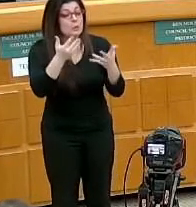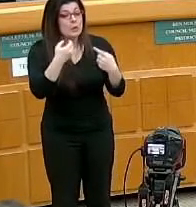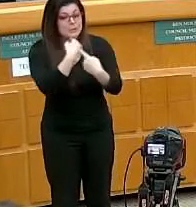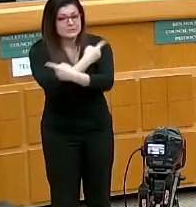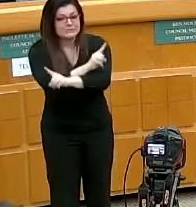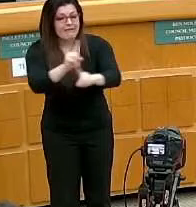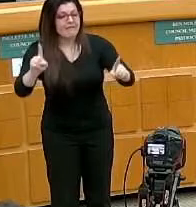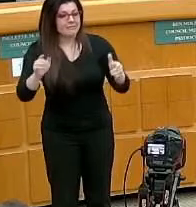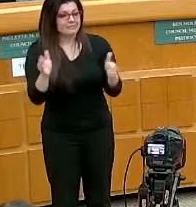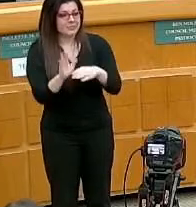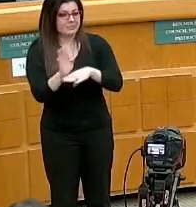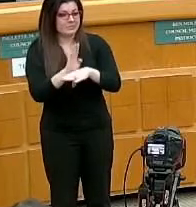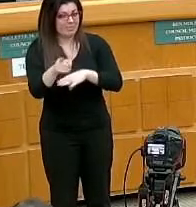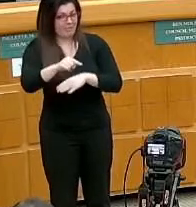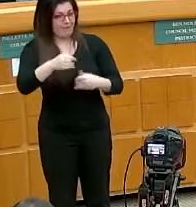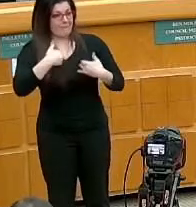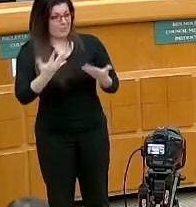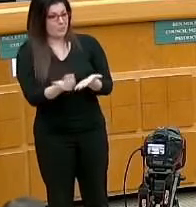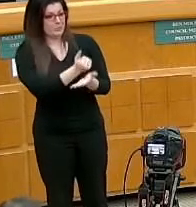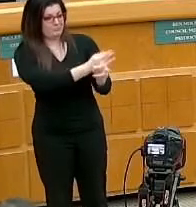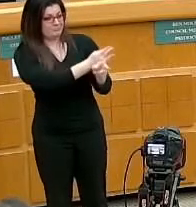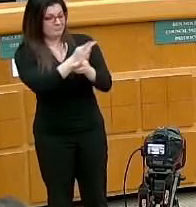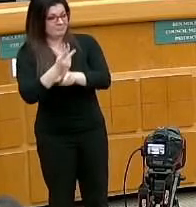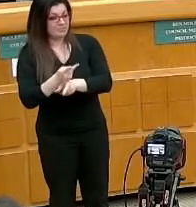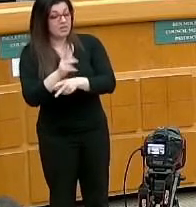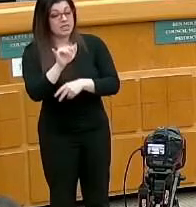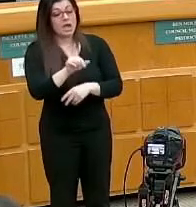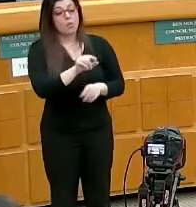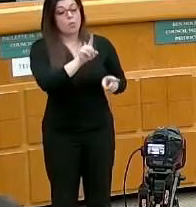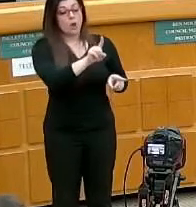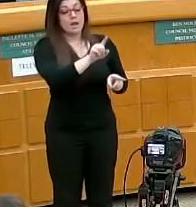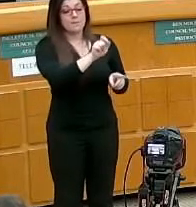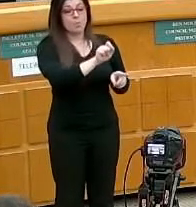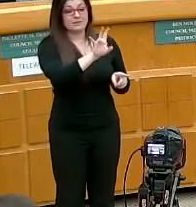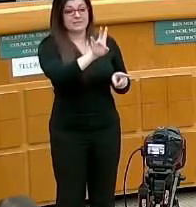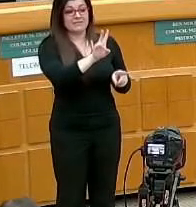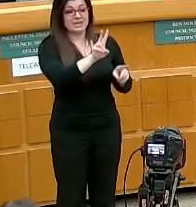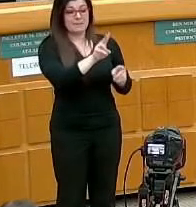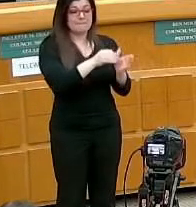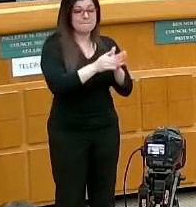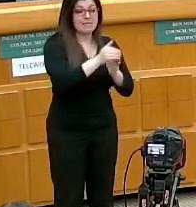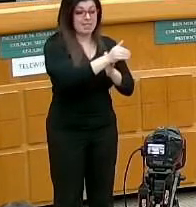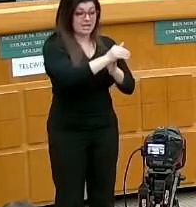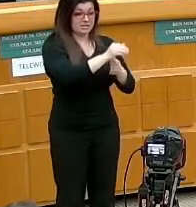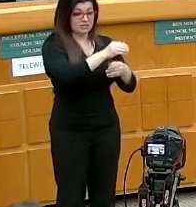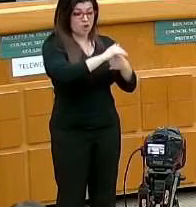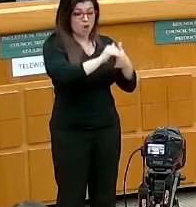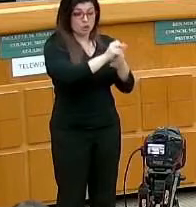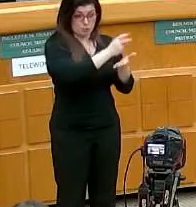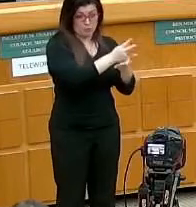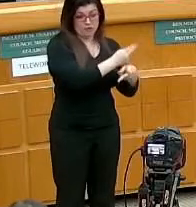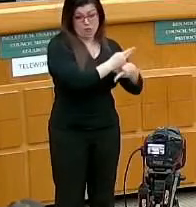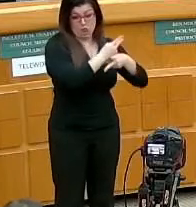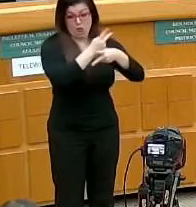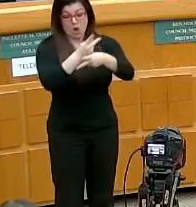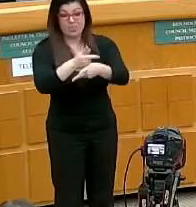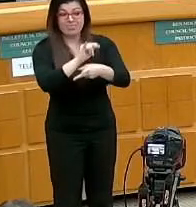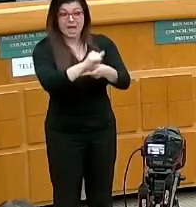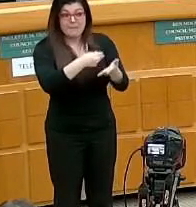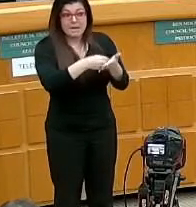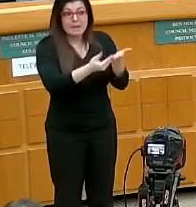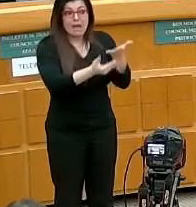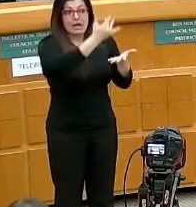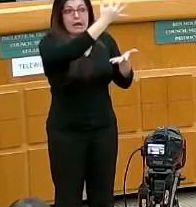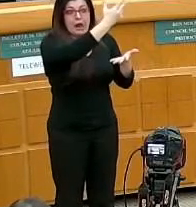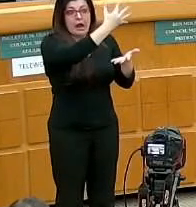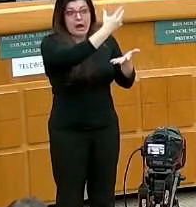small businesses. And the $1.7 million we think may go fast, but we're looking for additional funds to keep that loan program going